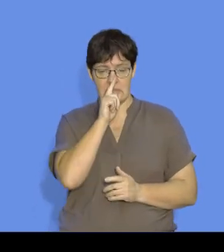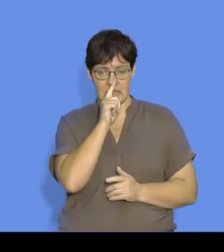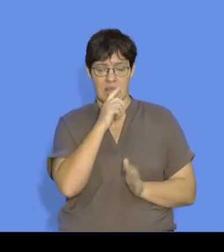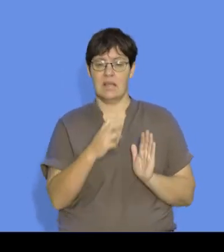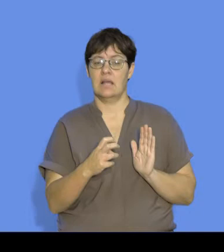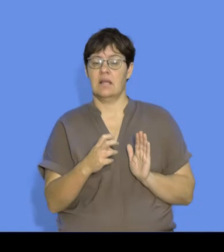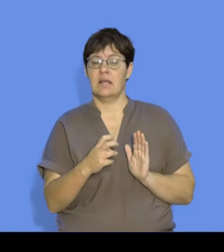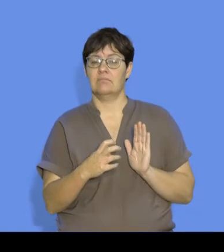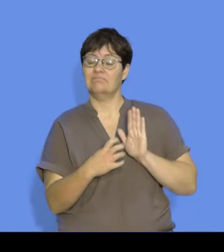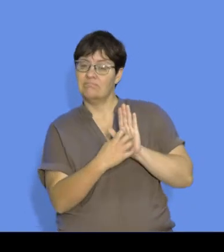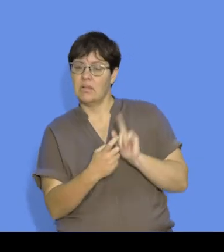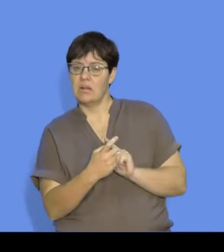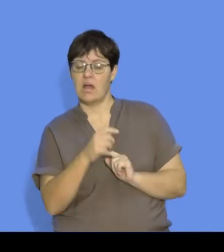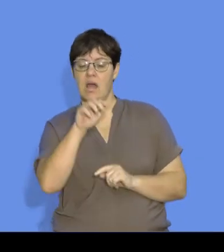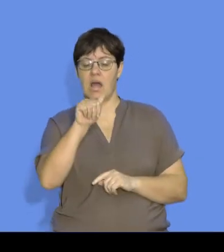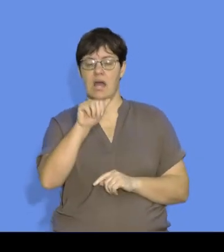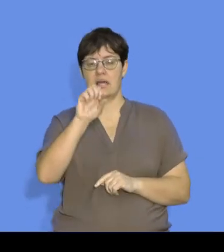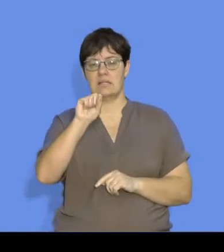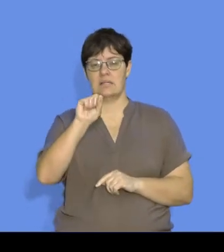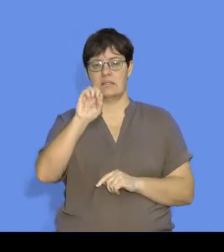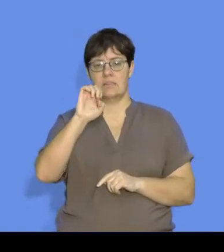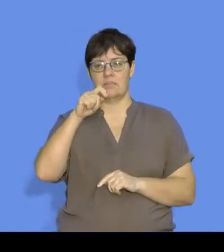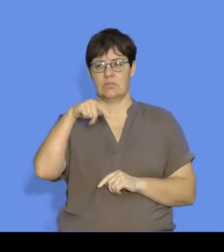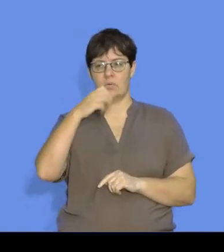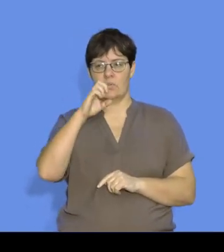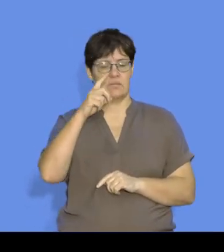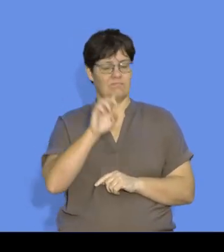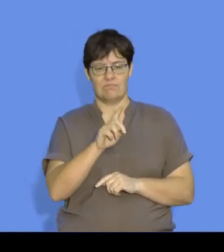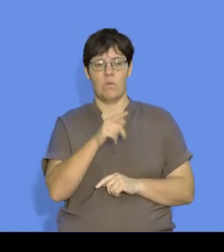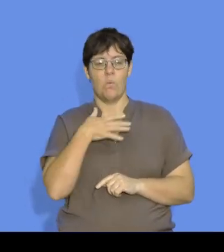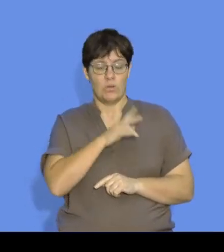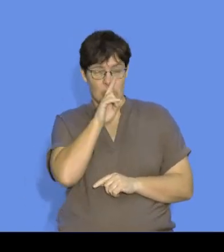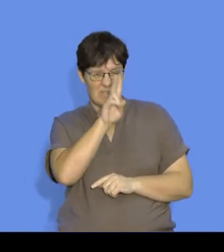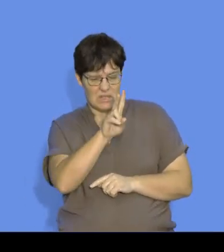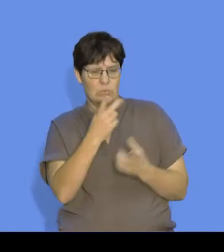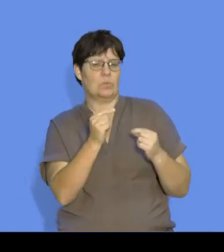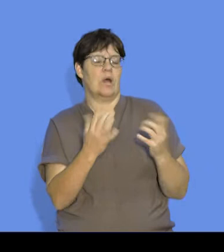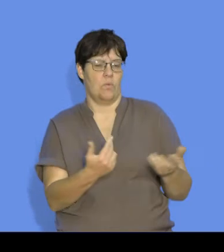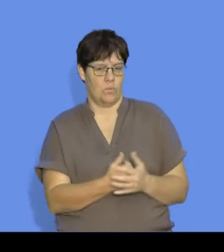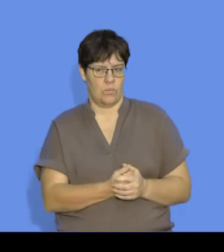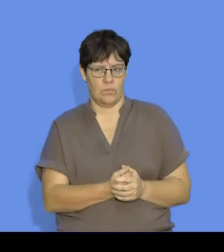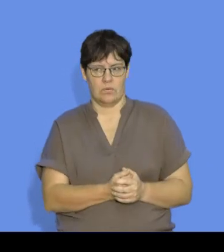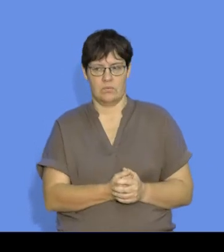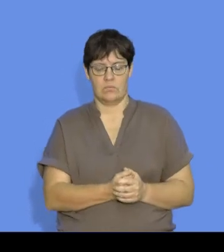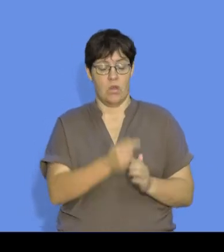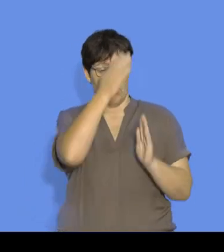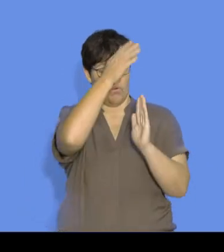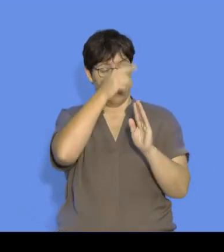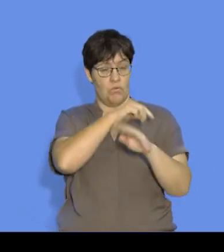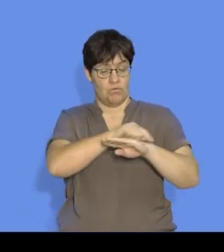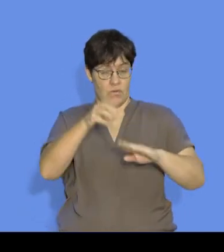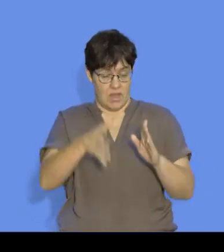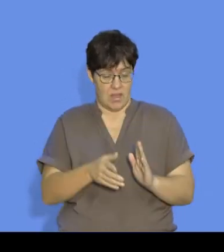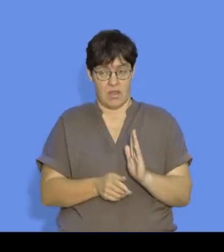diagram I did not show the asymptotes because I wanted you to see how to actually do that. So you will take your ruler, you can